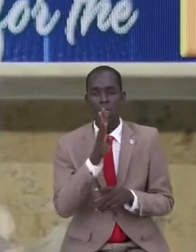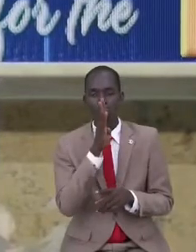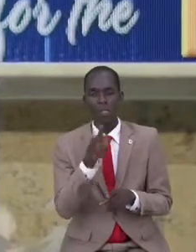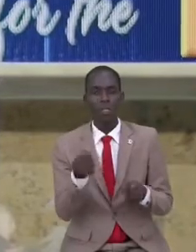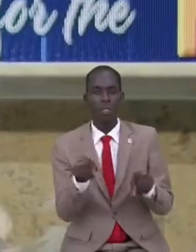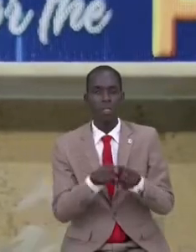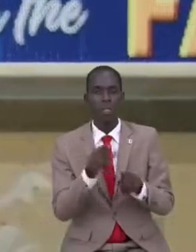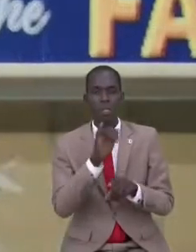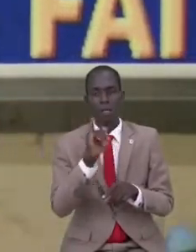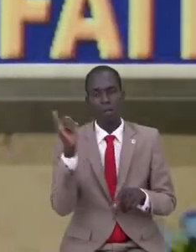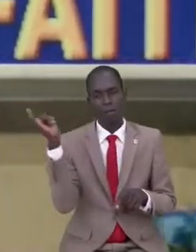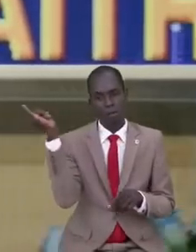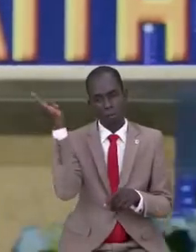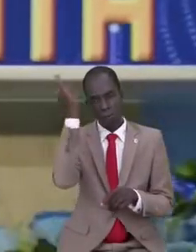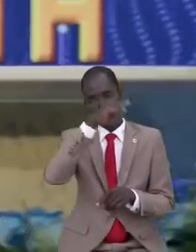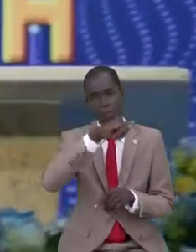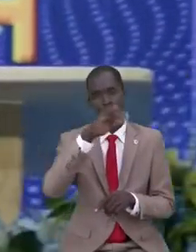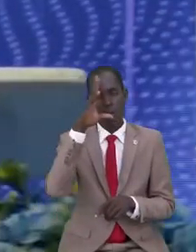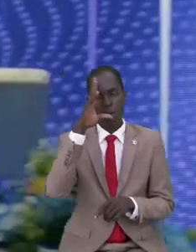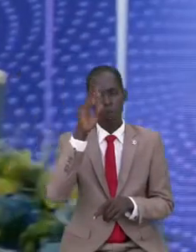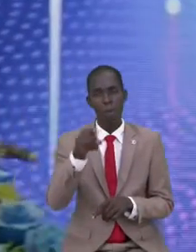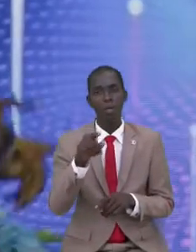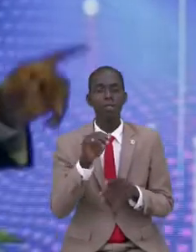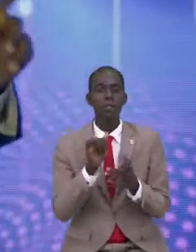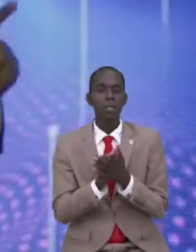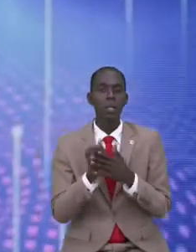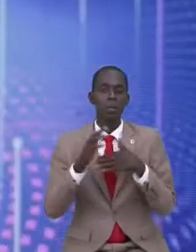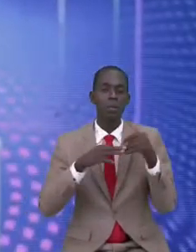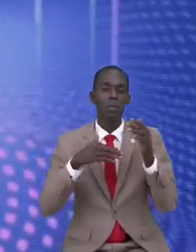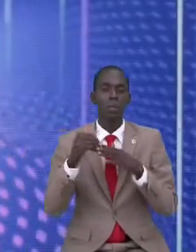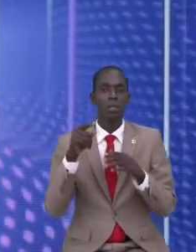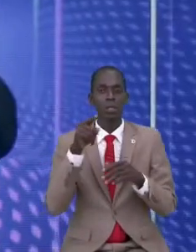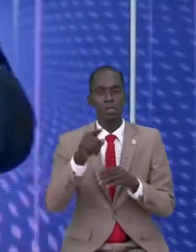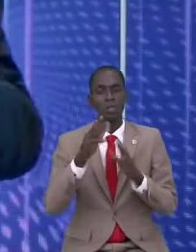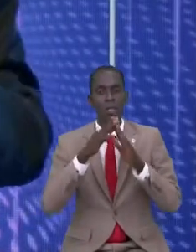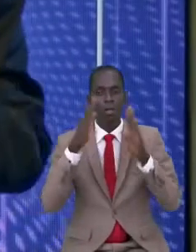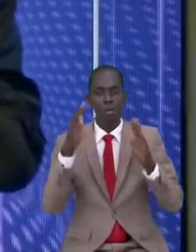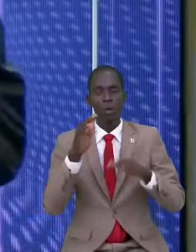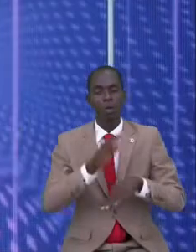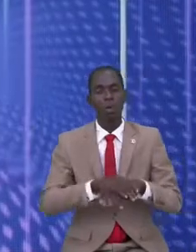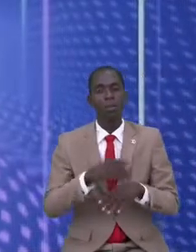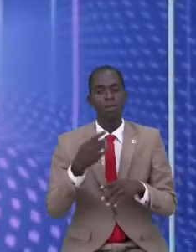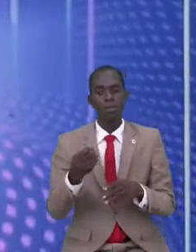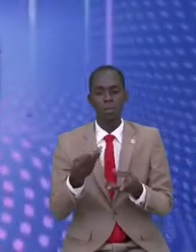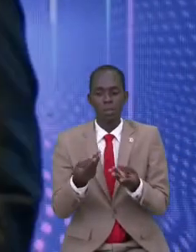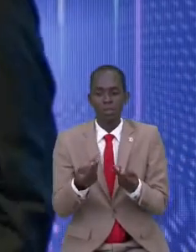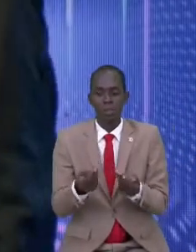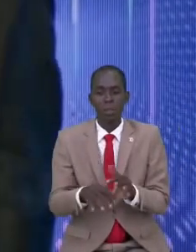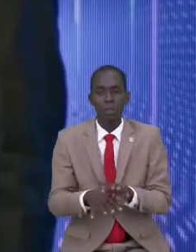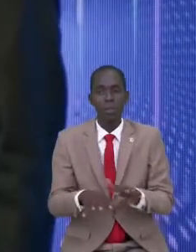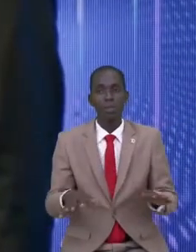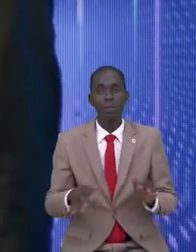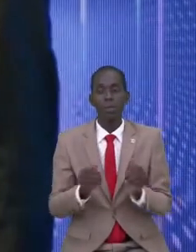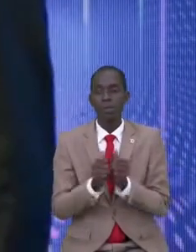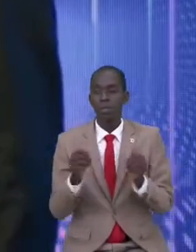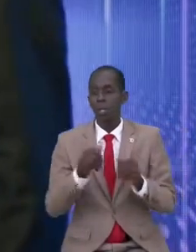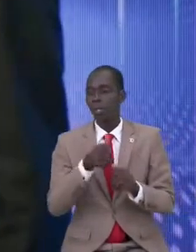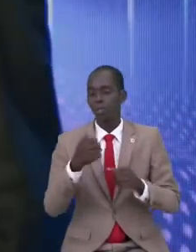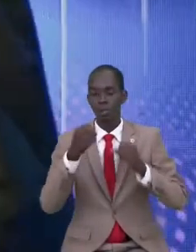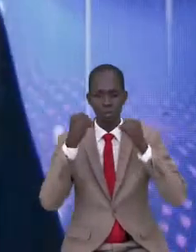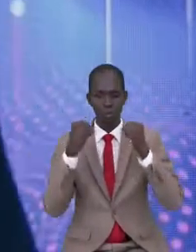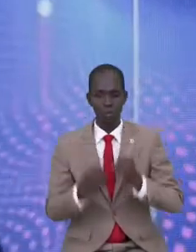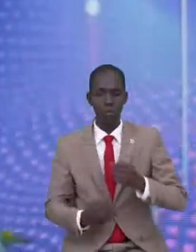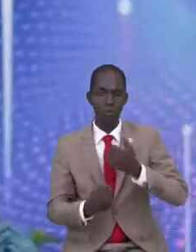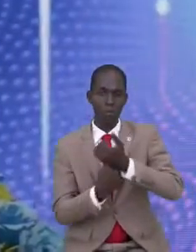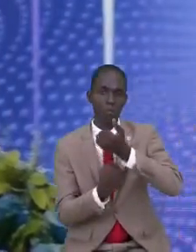man that built his house upon the sand without any foundation. And